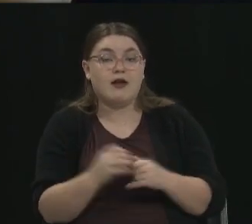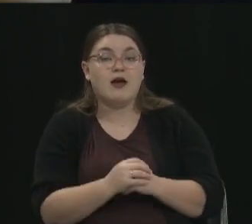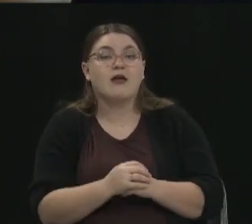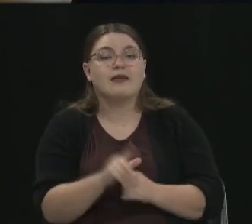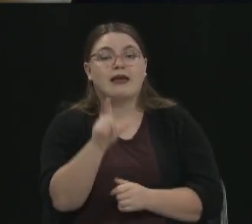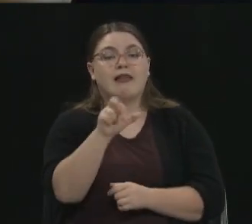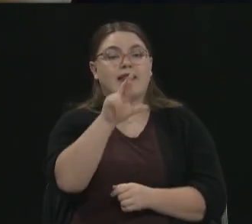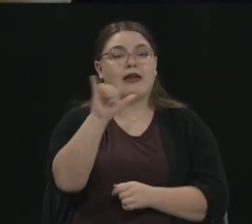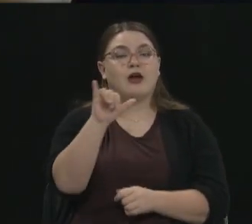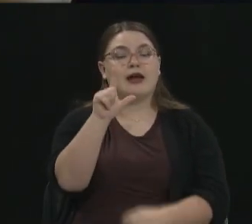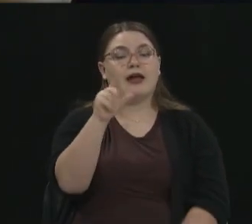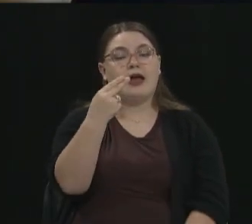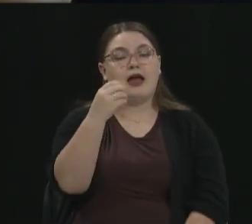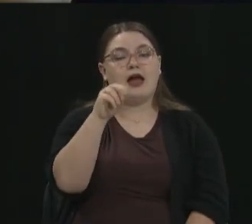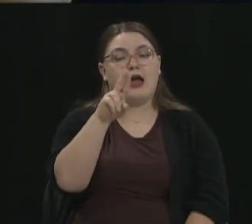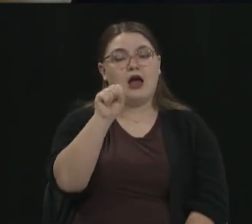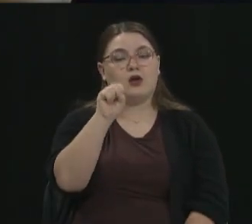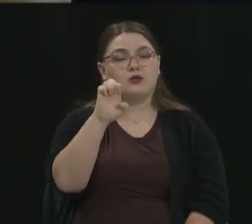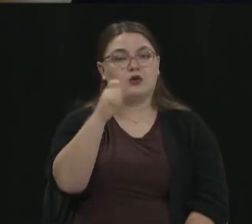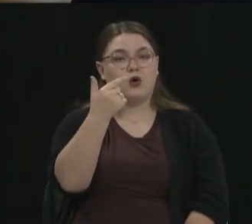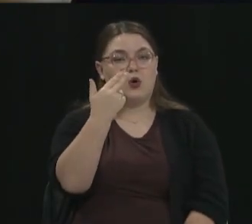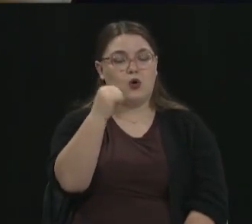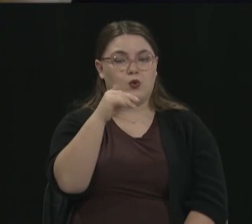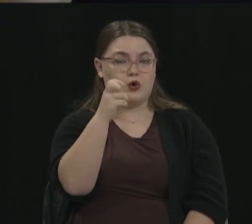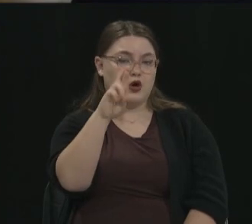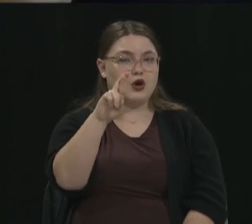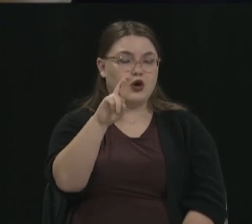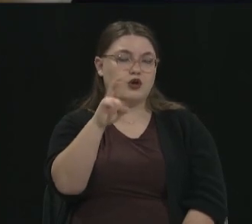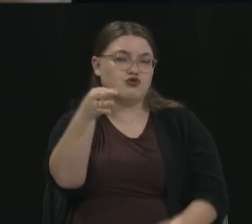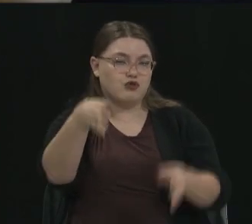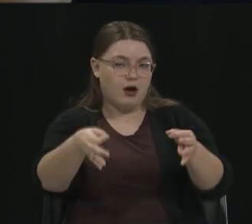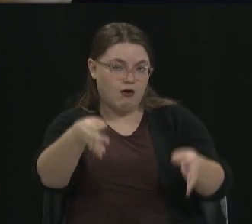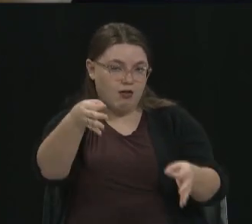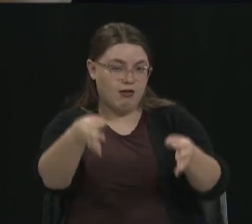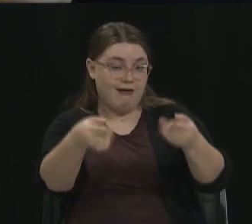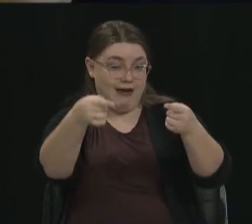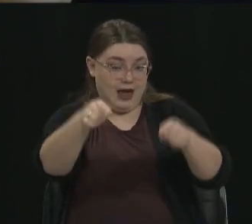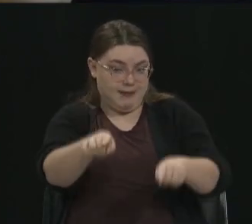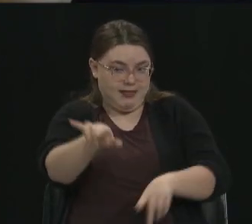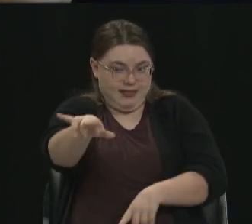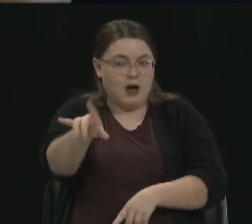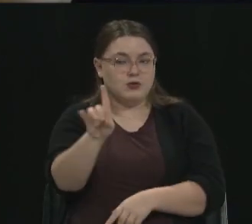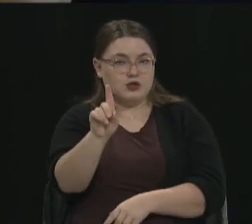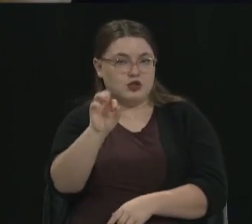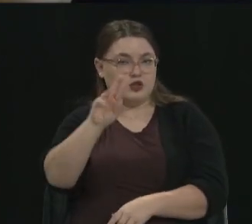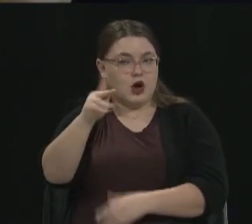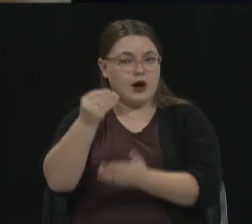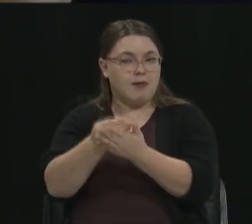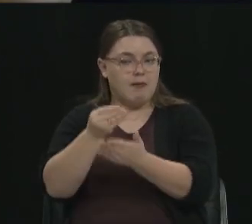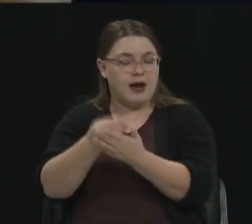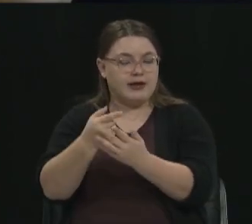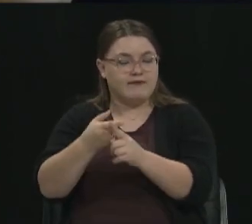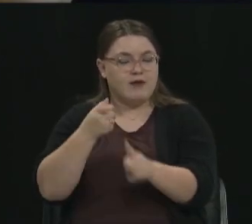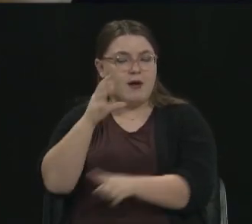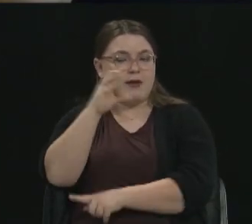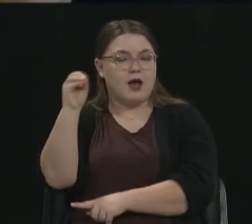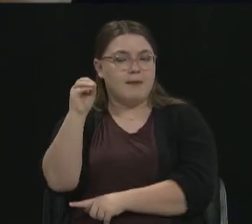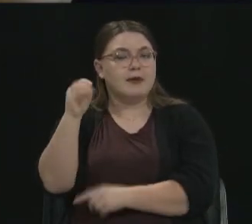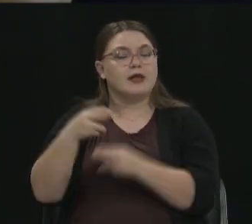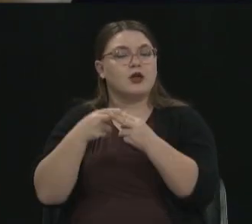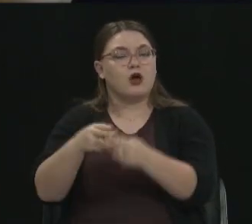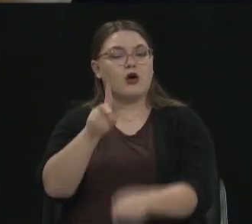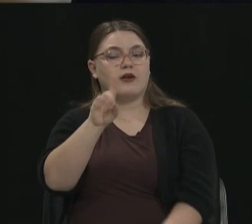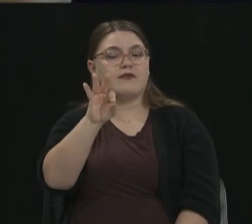Sure. And so that was dark money that came from First Energy, but potentially other sources